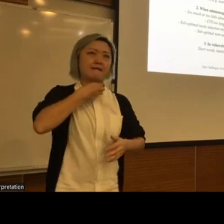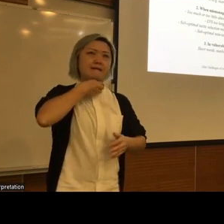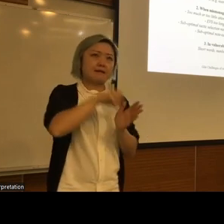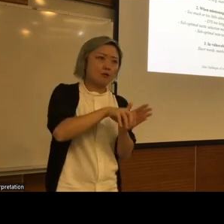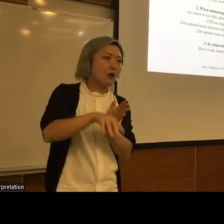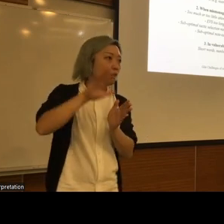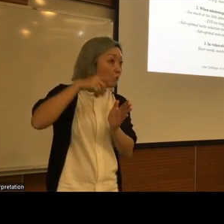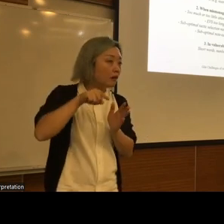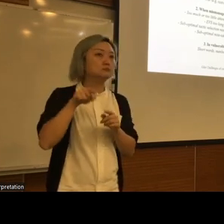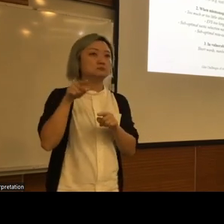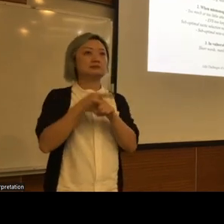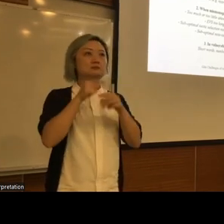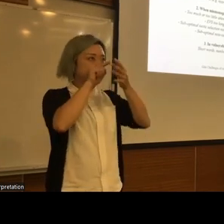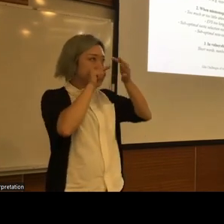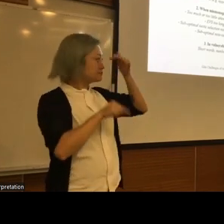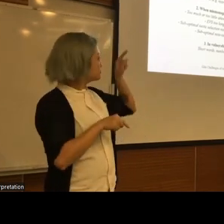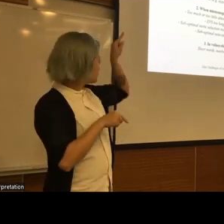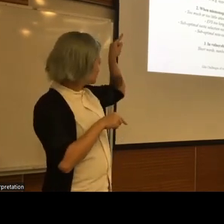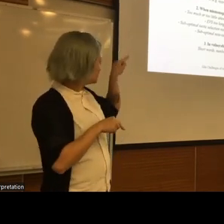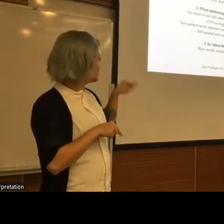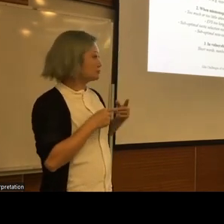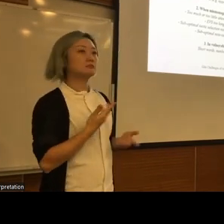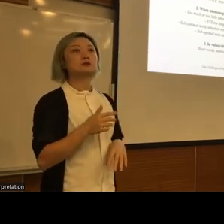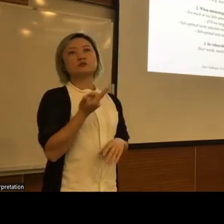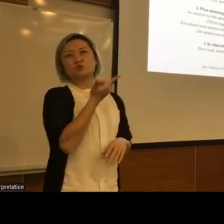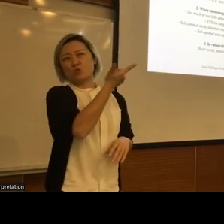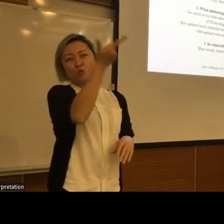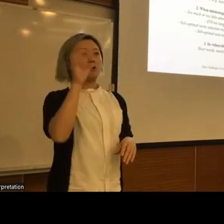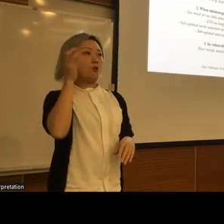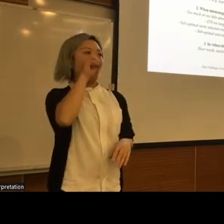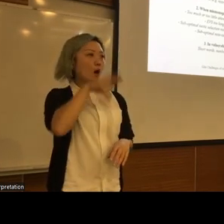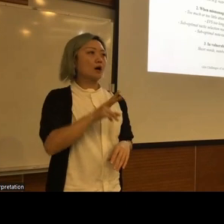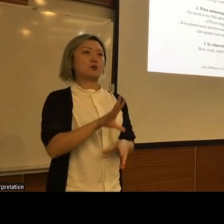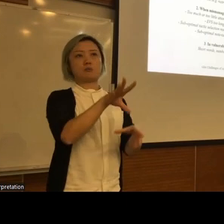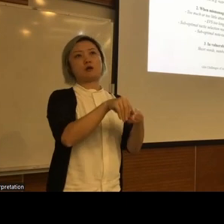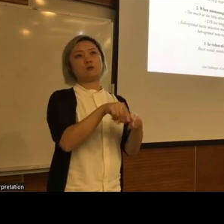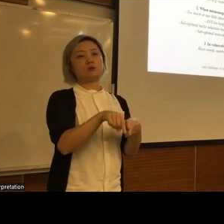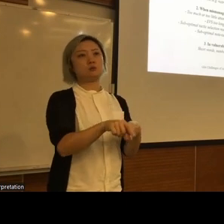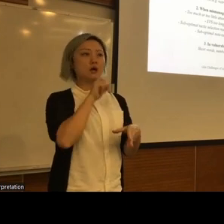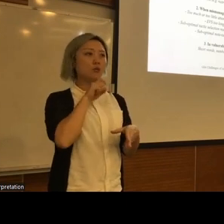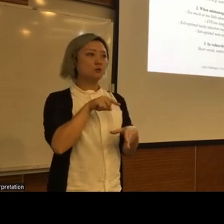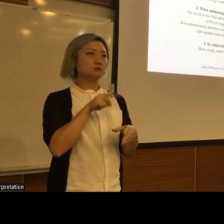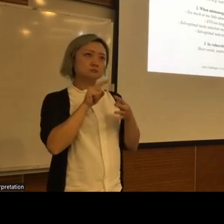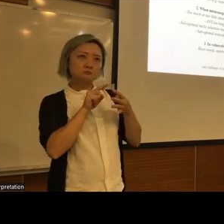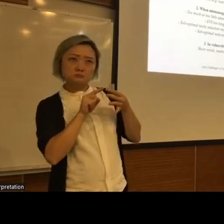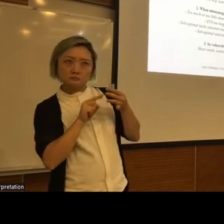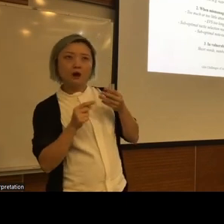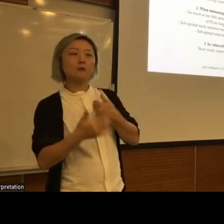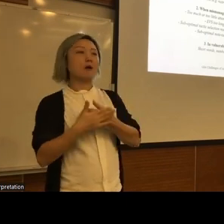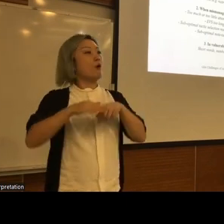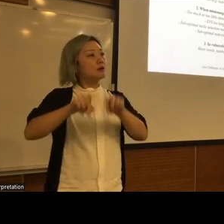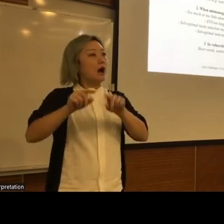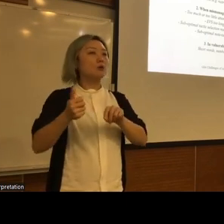very often with these models, with this way of looking at things, we can provide explanations